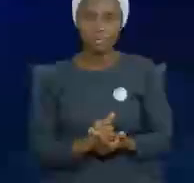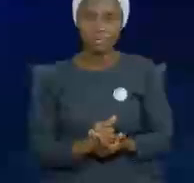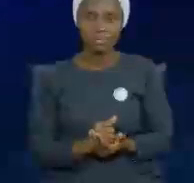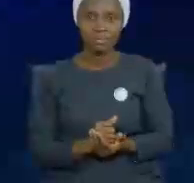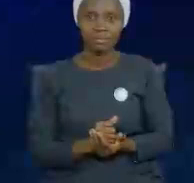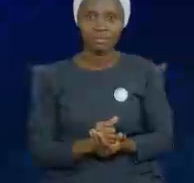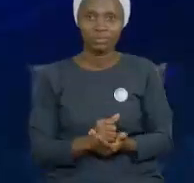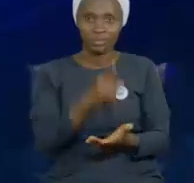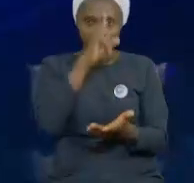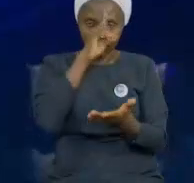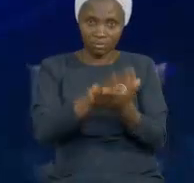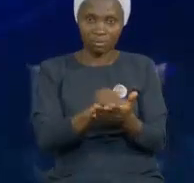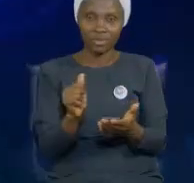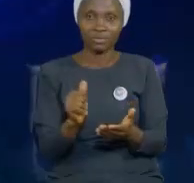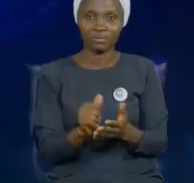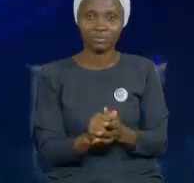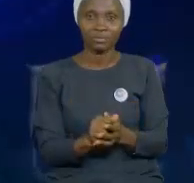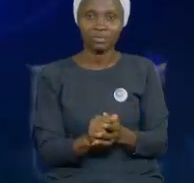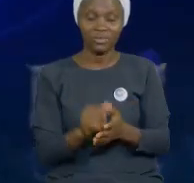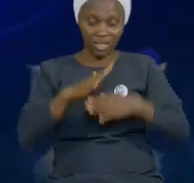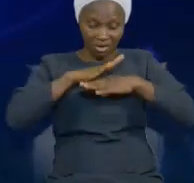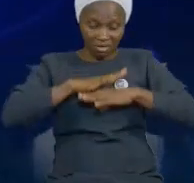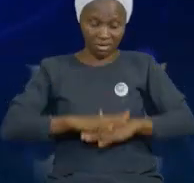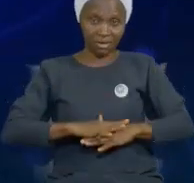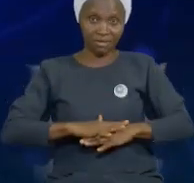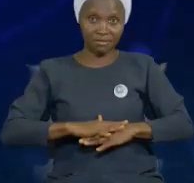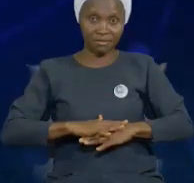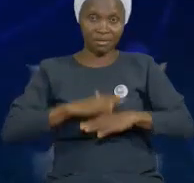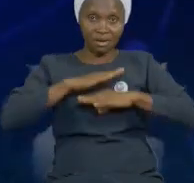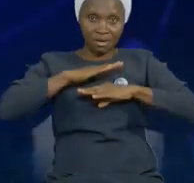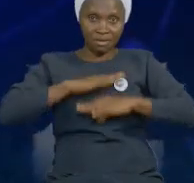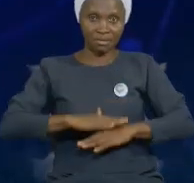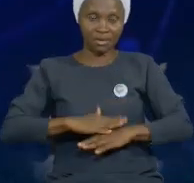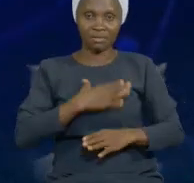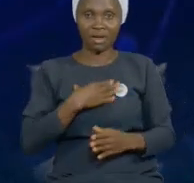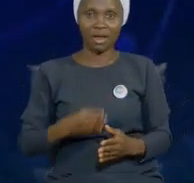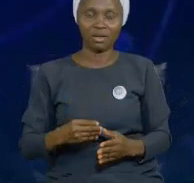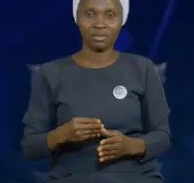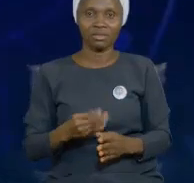Relief and recovery in his kingdom of power.